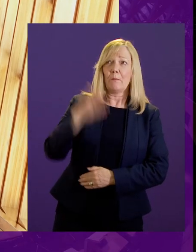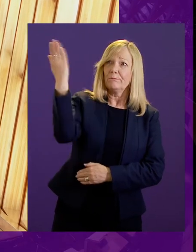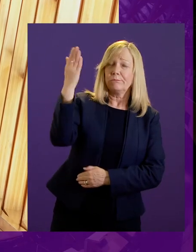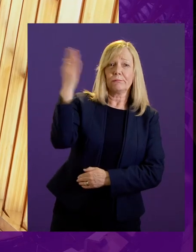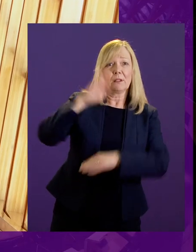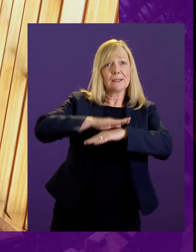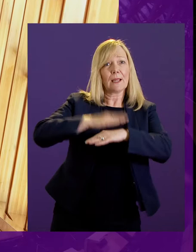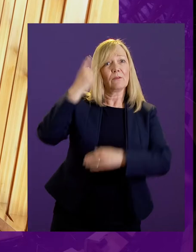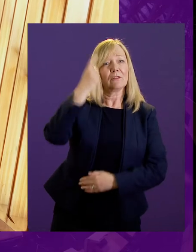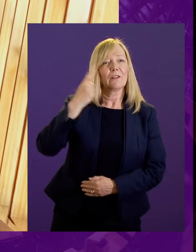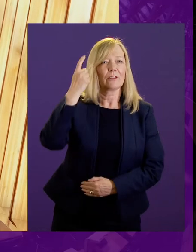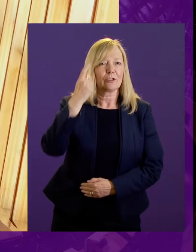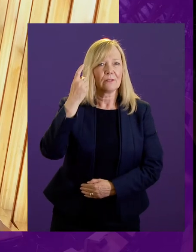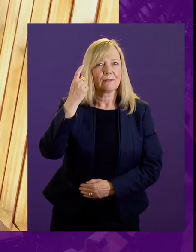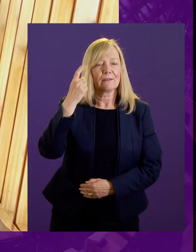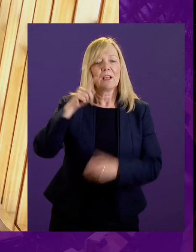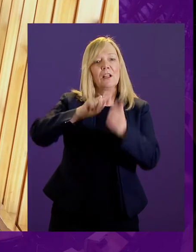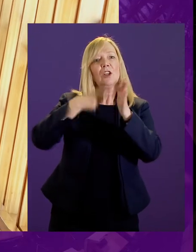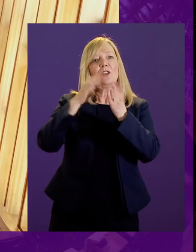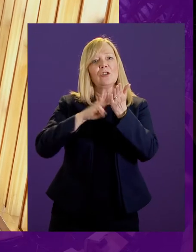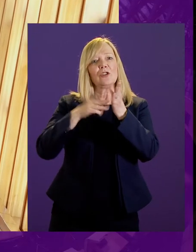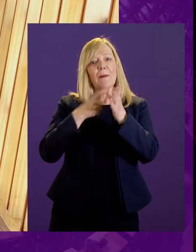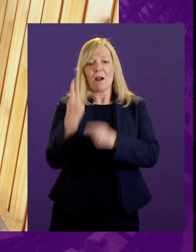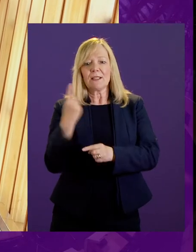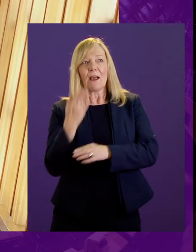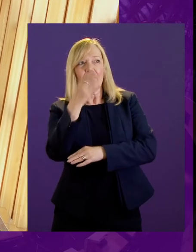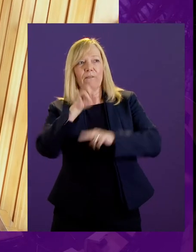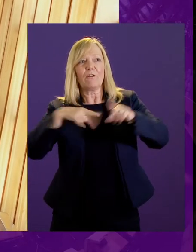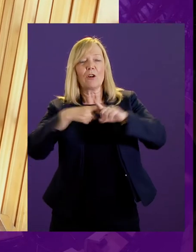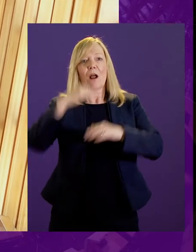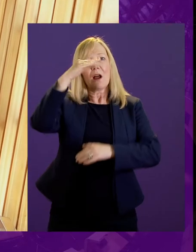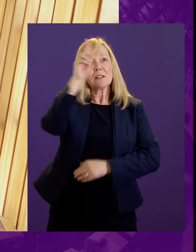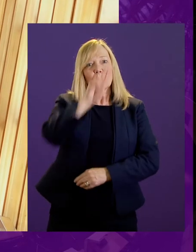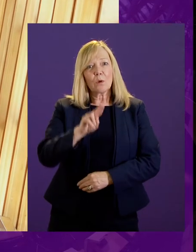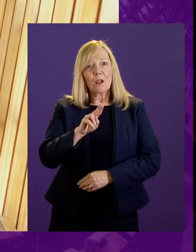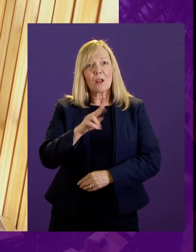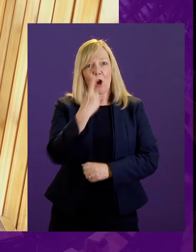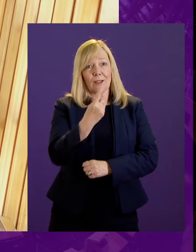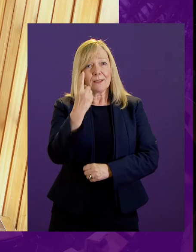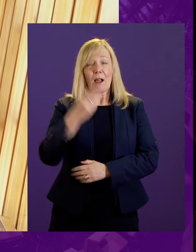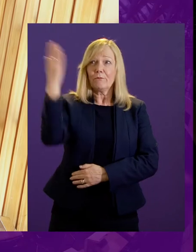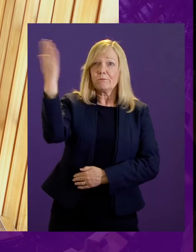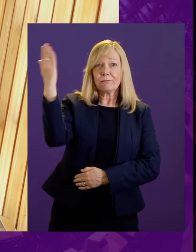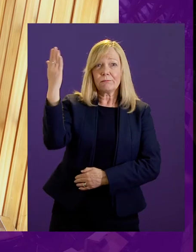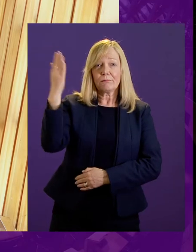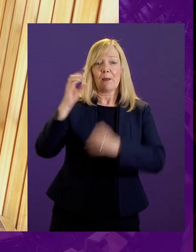Gemma, a pupil at Falkirk High School, gave her presentation in her first language, British Sign Language.